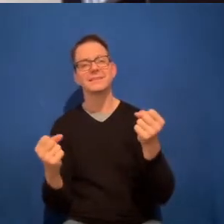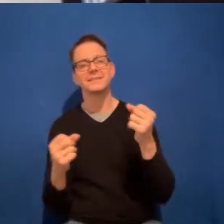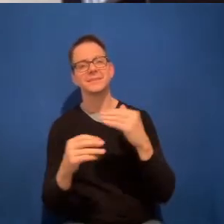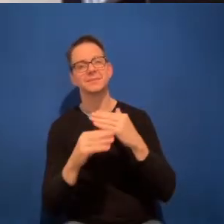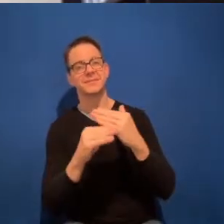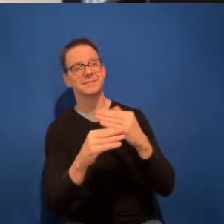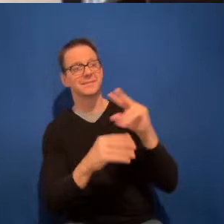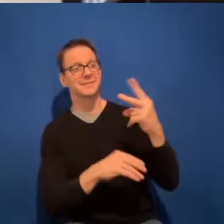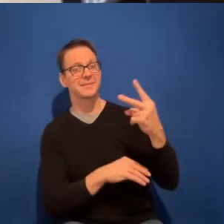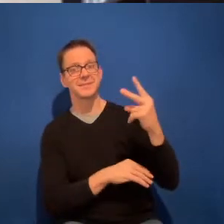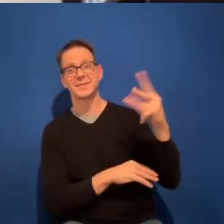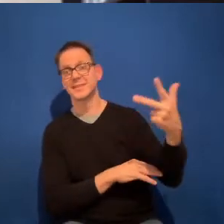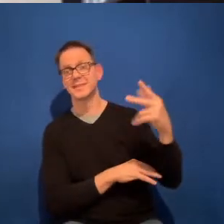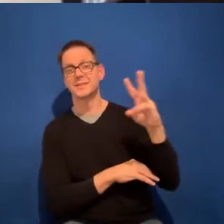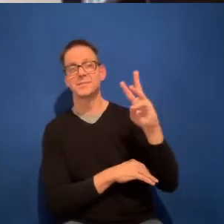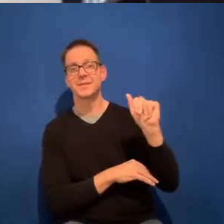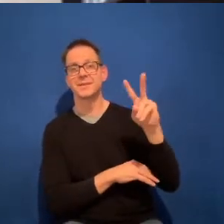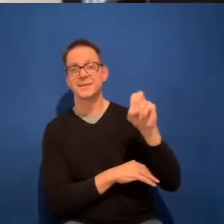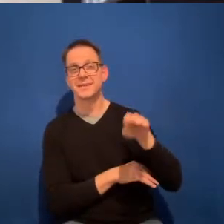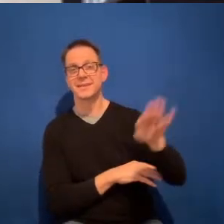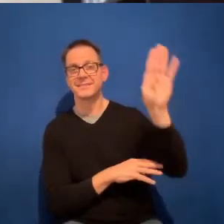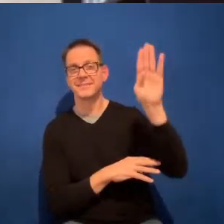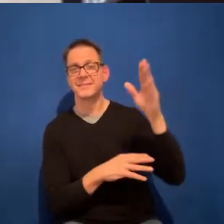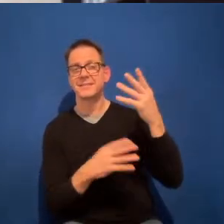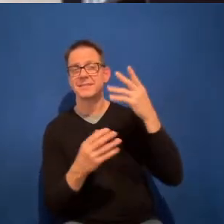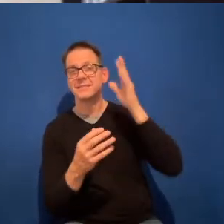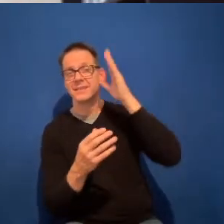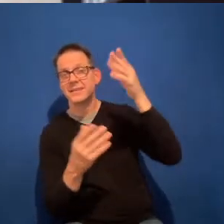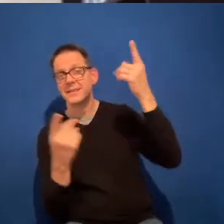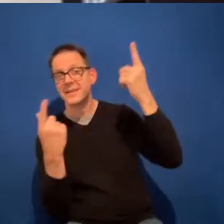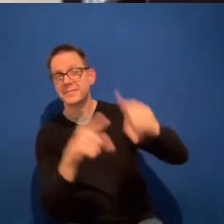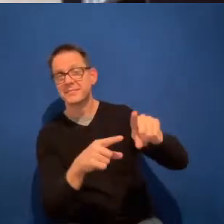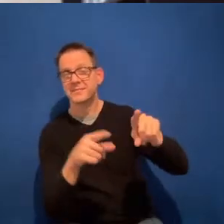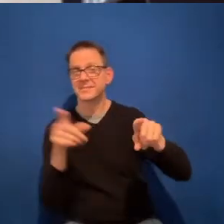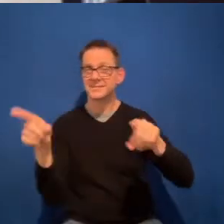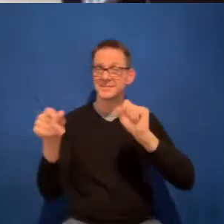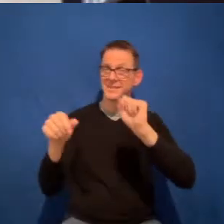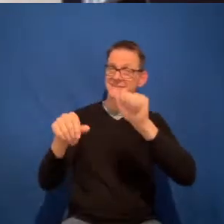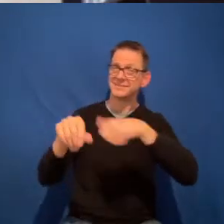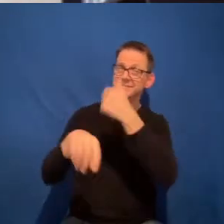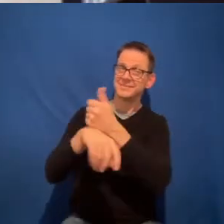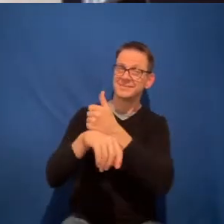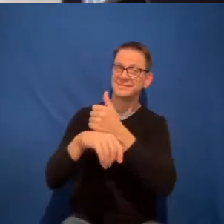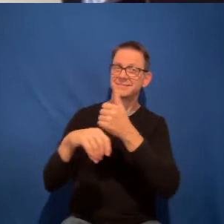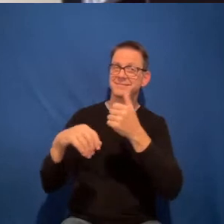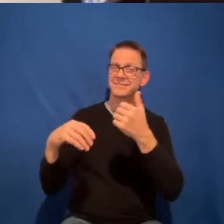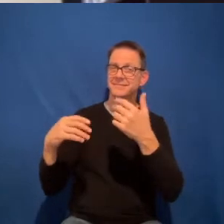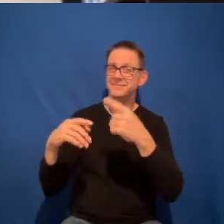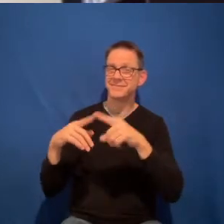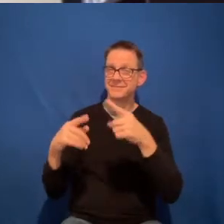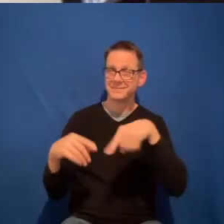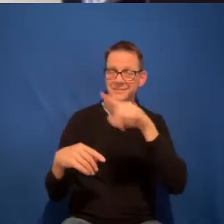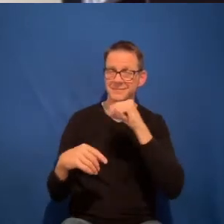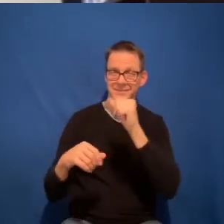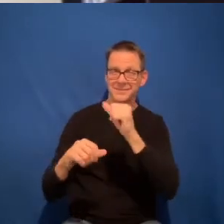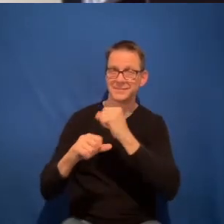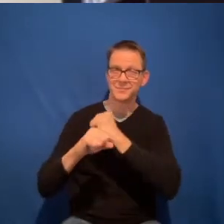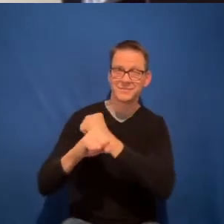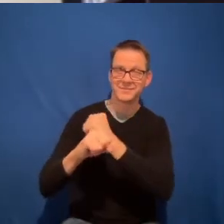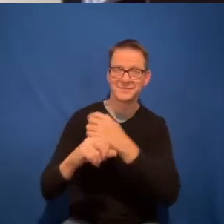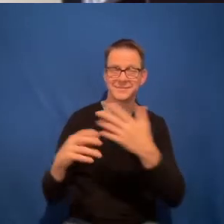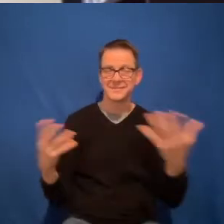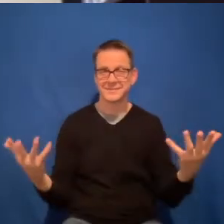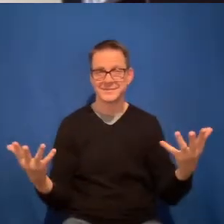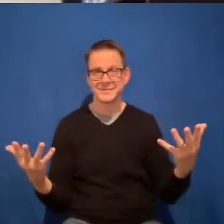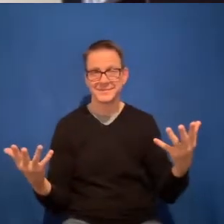coming, and there could have been good measures, but there weren't. But oh well. The challenge, though, what I really find troubling,